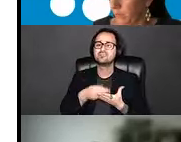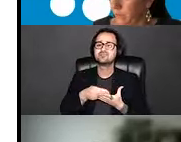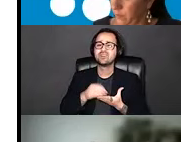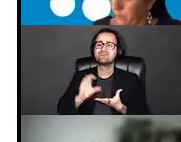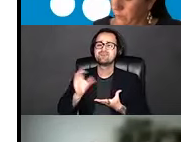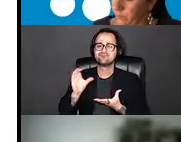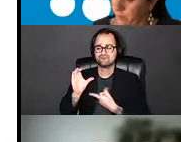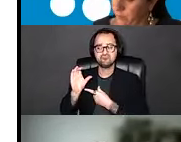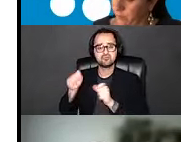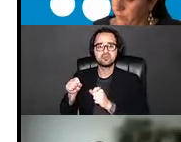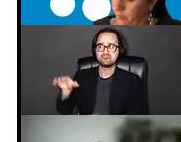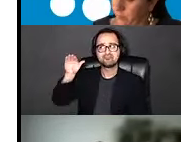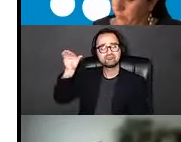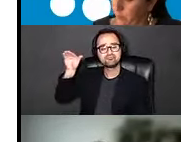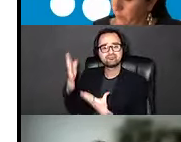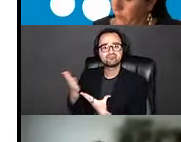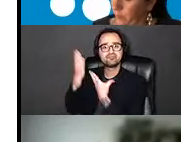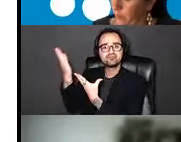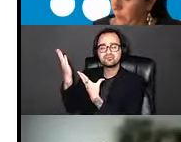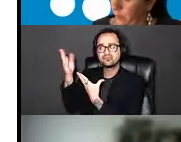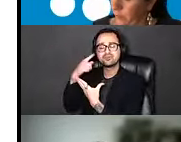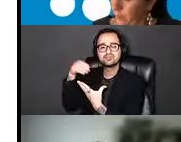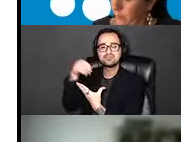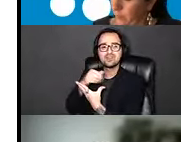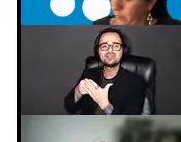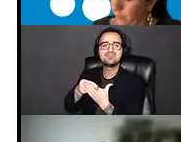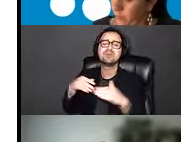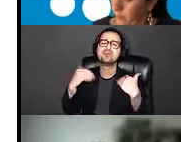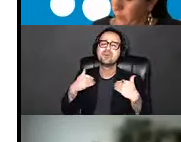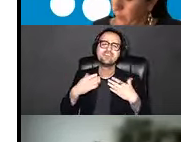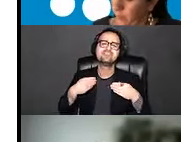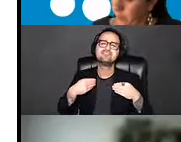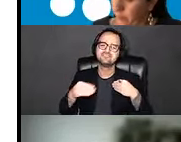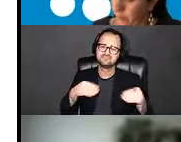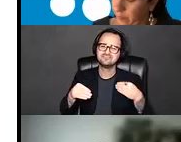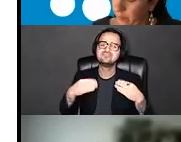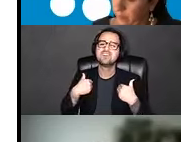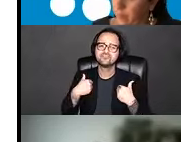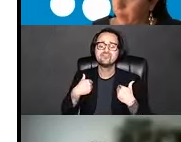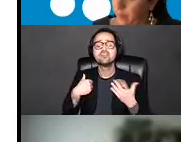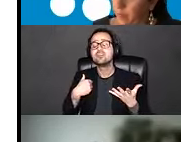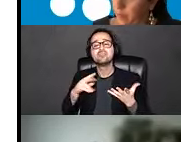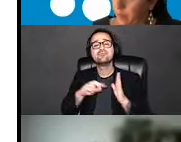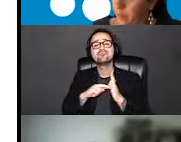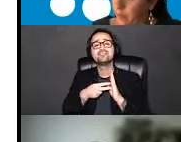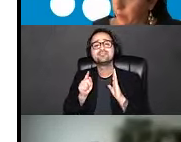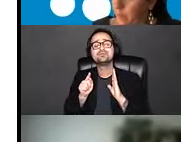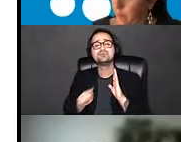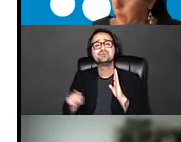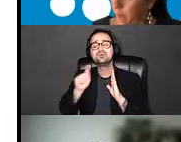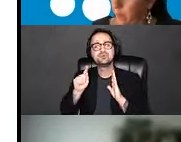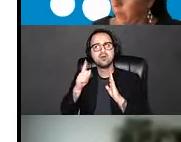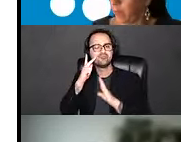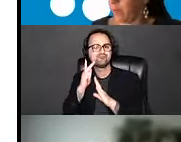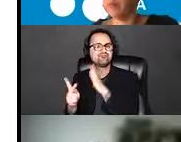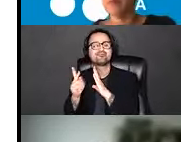make a case for spending this money on. So there's a lot of flexibility there, which means you all, can think about what's our plan,